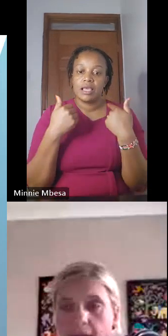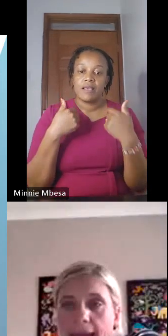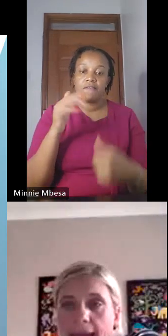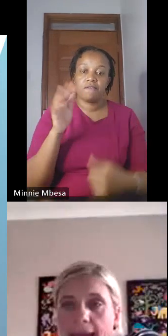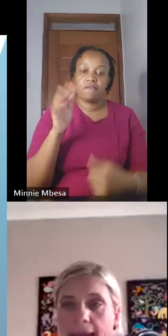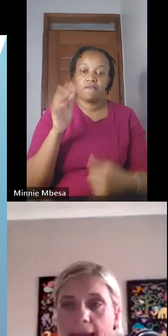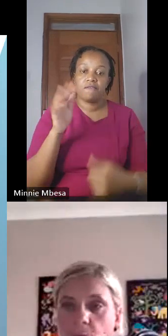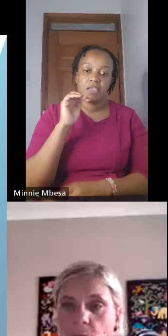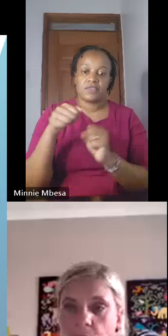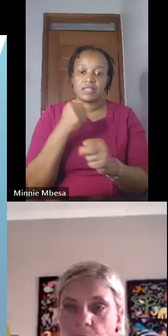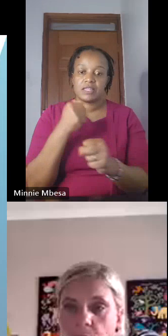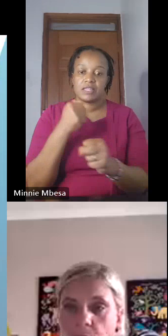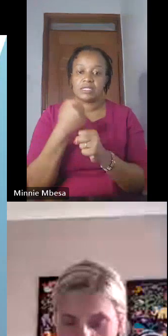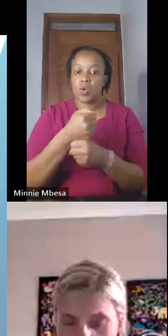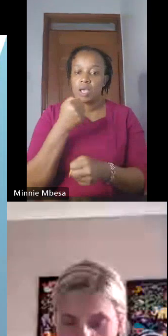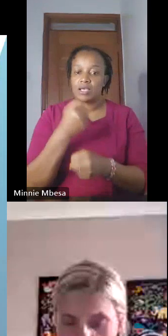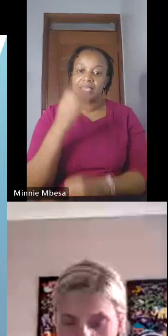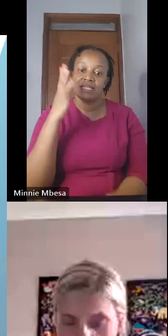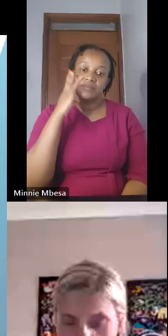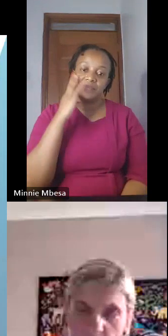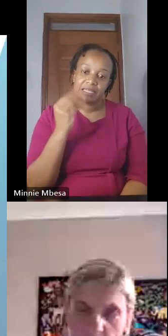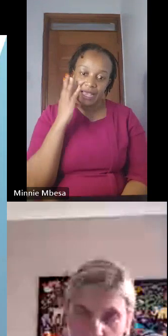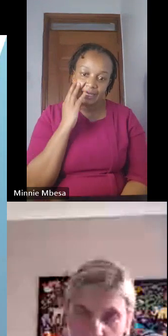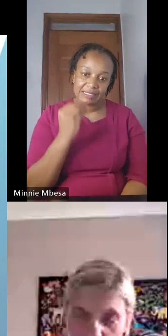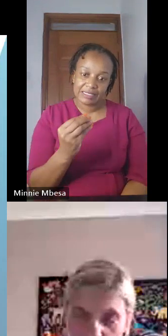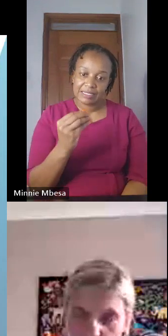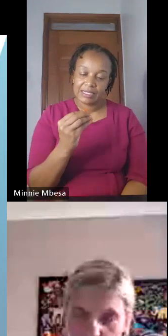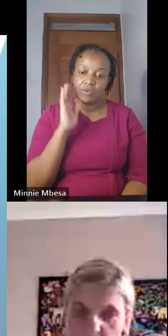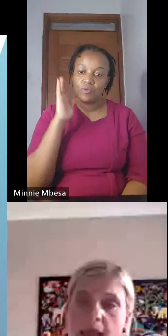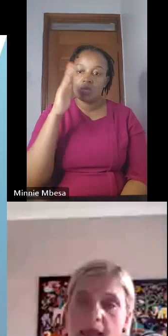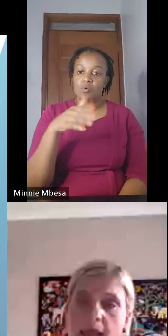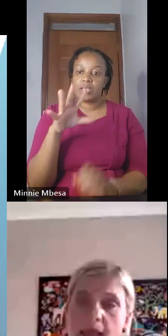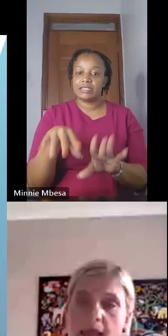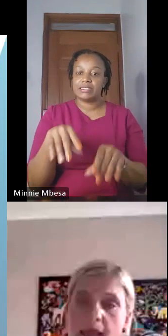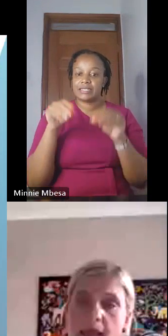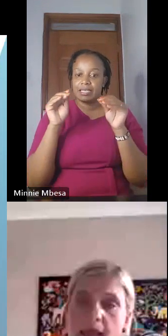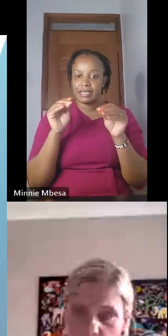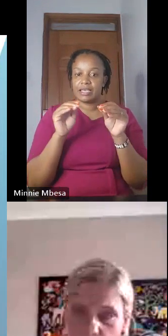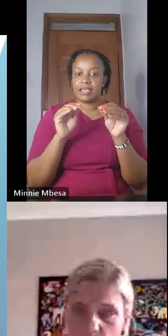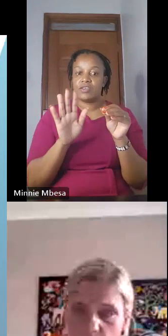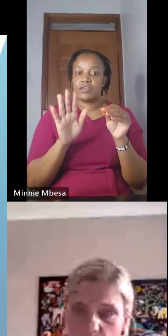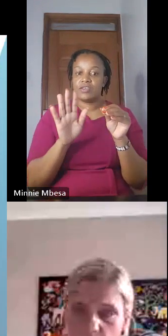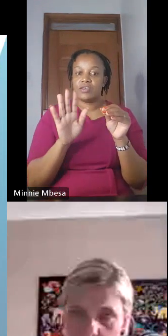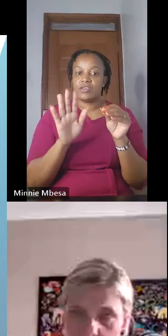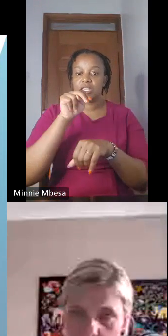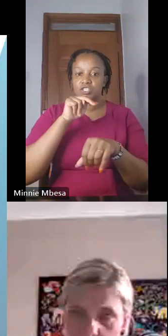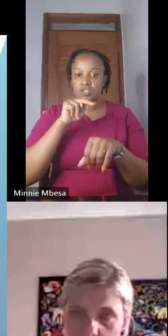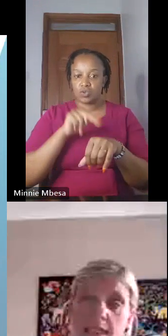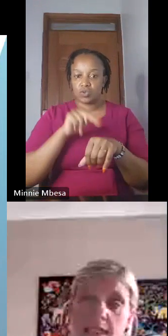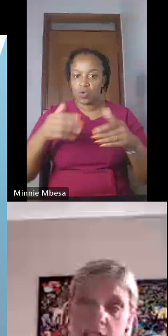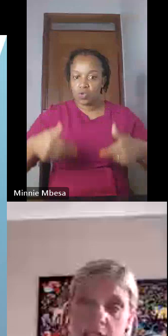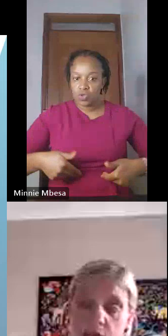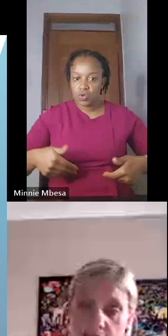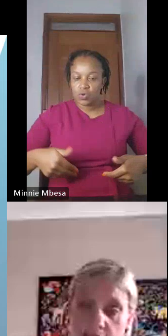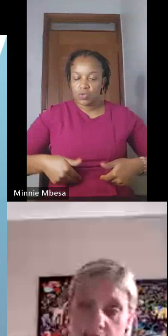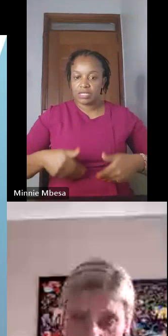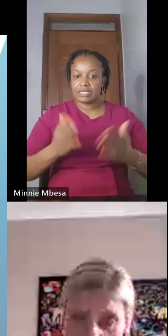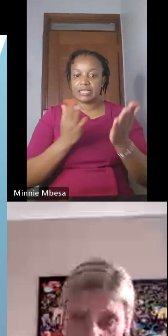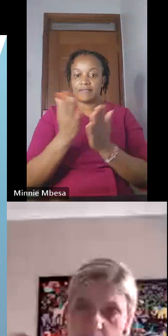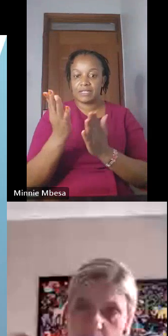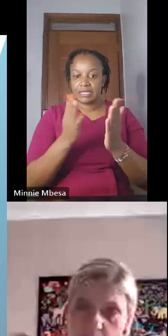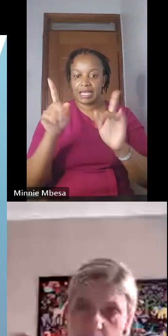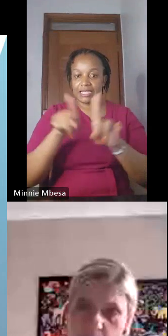experience. And we will take your National Youth Service into consideration as well. So technically, you would